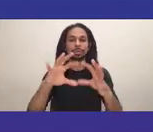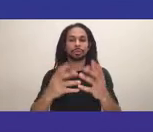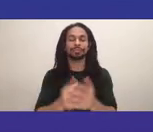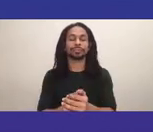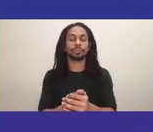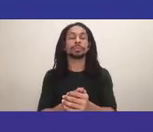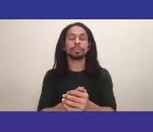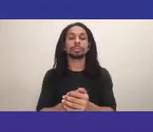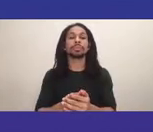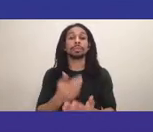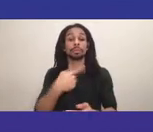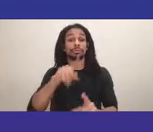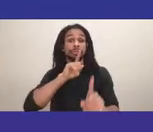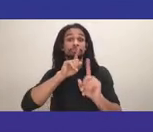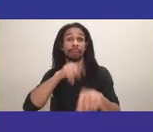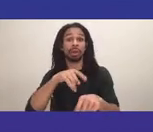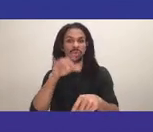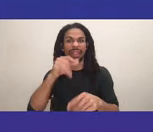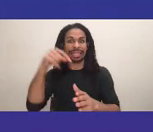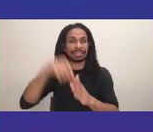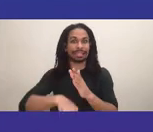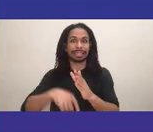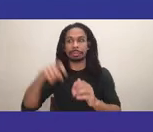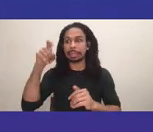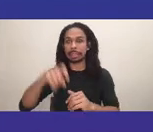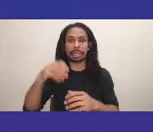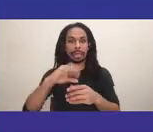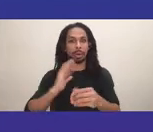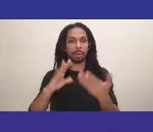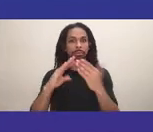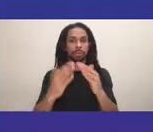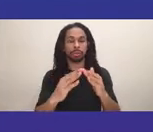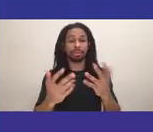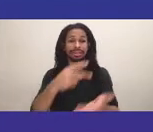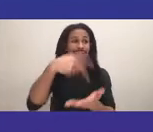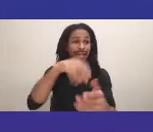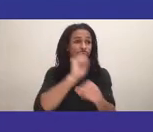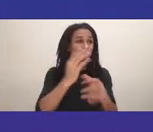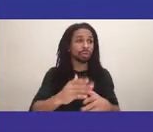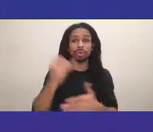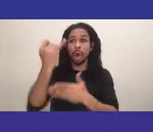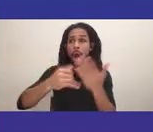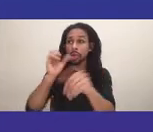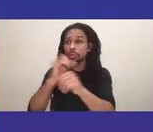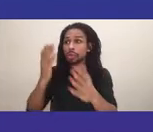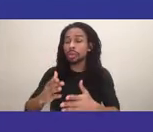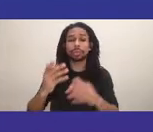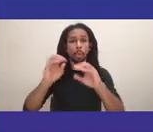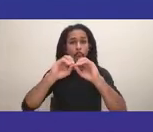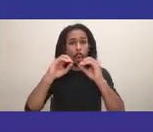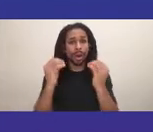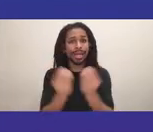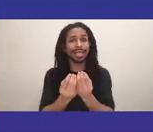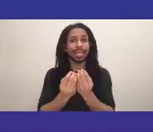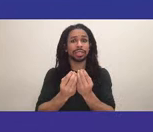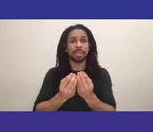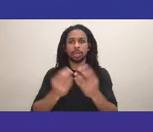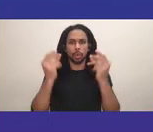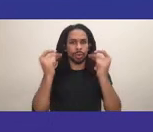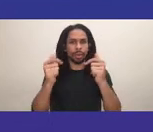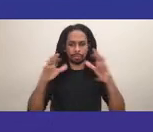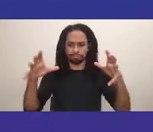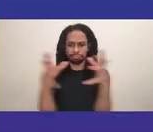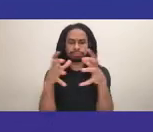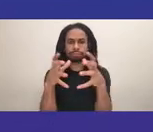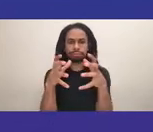our community, so many of you, dance workers, arts workers, organizations, quickly came together in